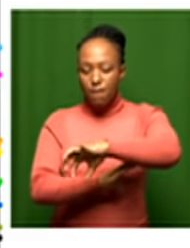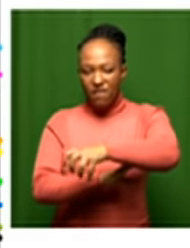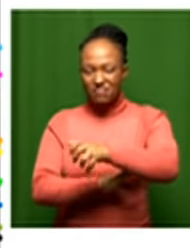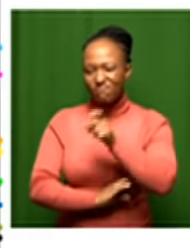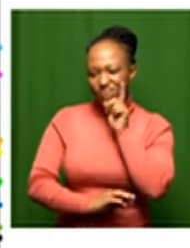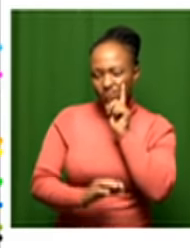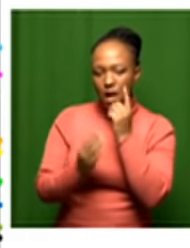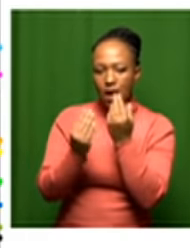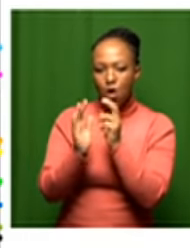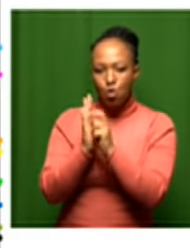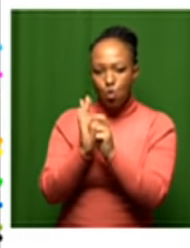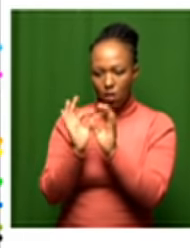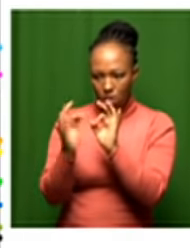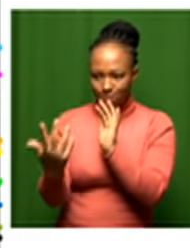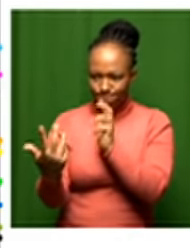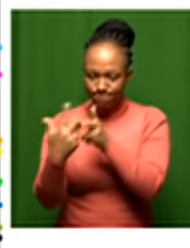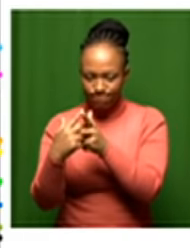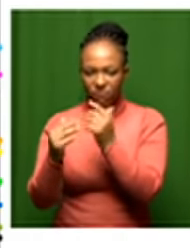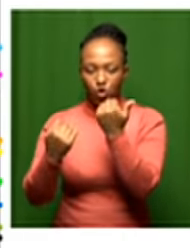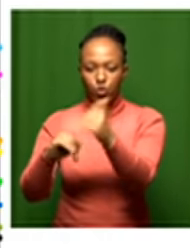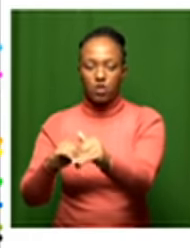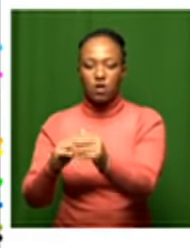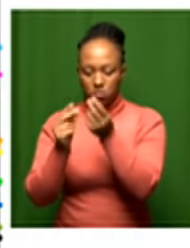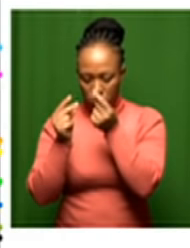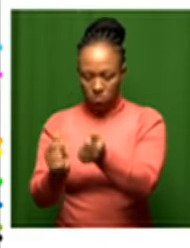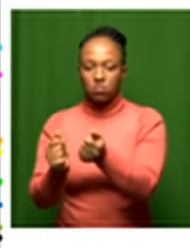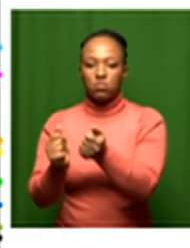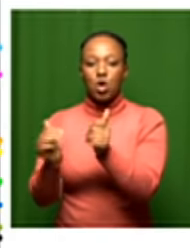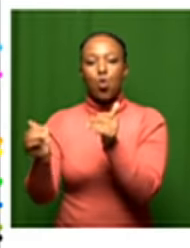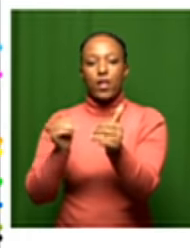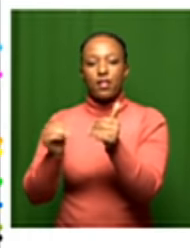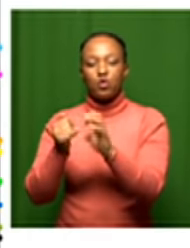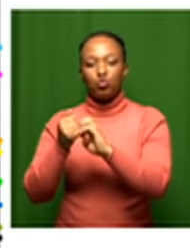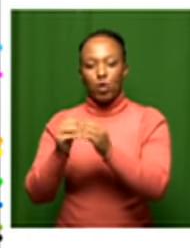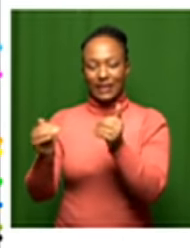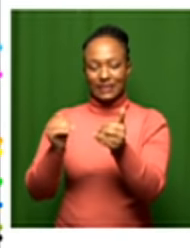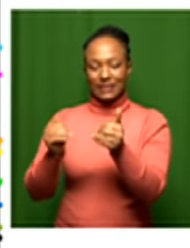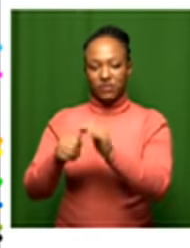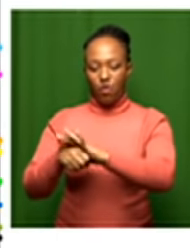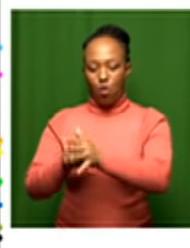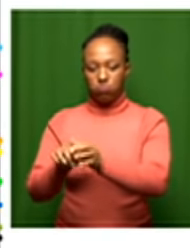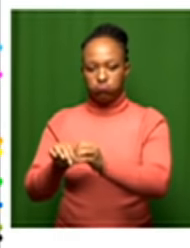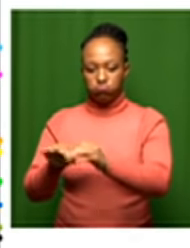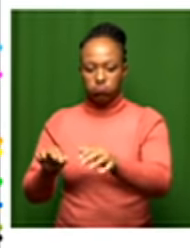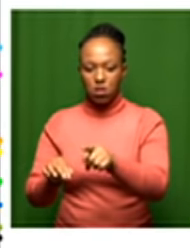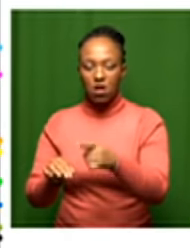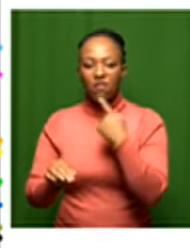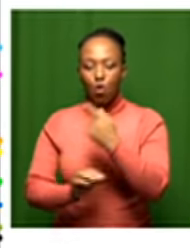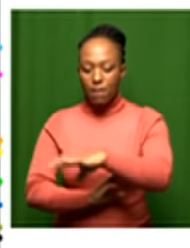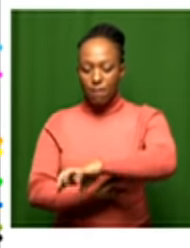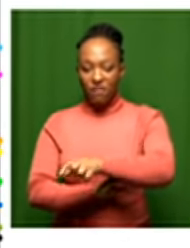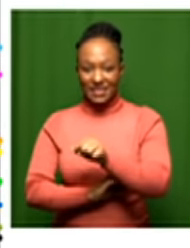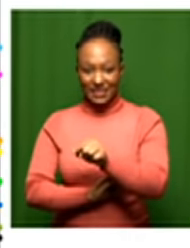tried to really act quickly and contain the spread in those